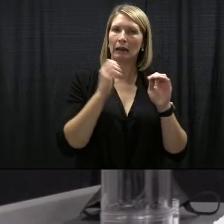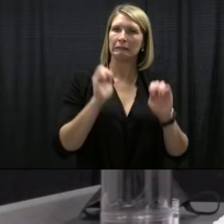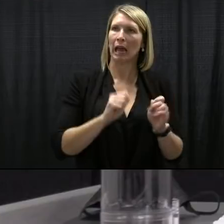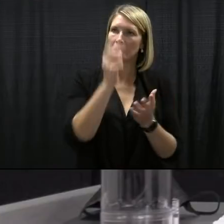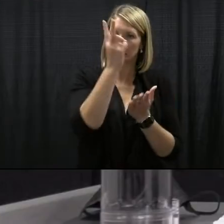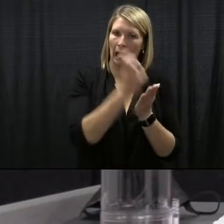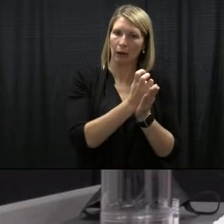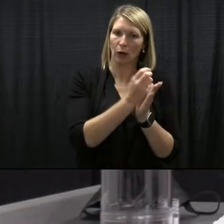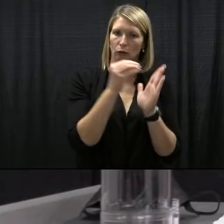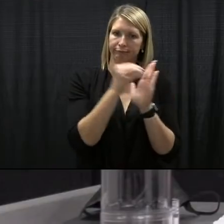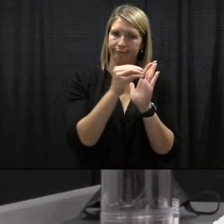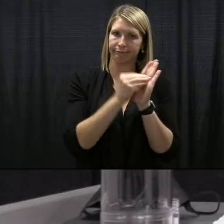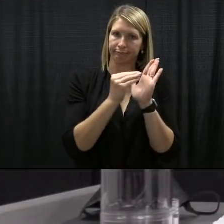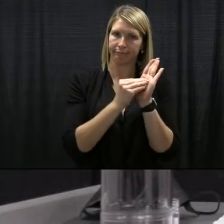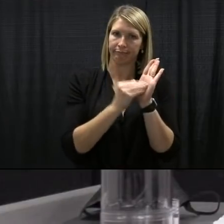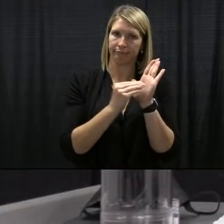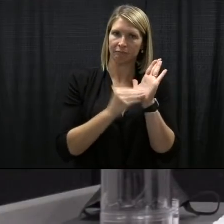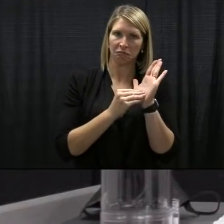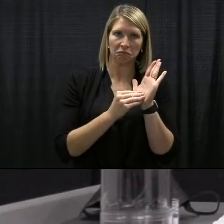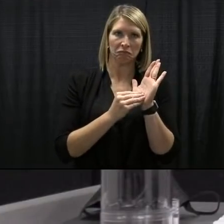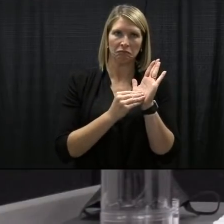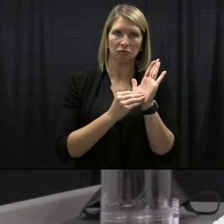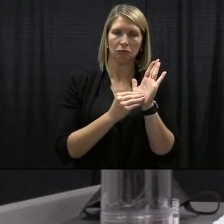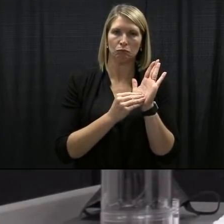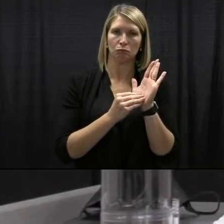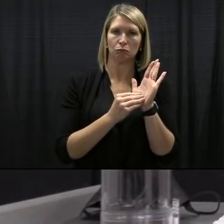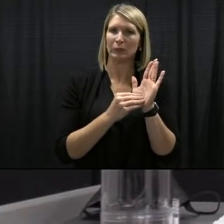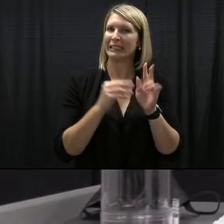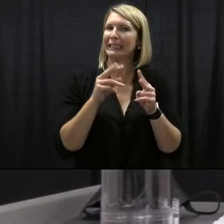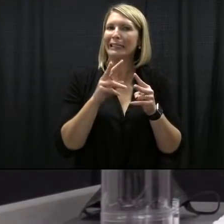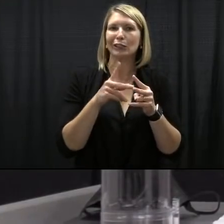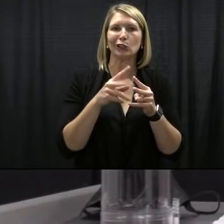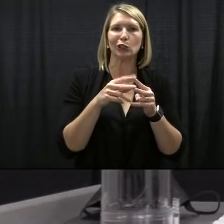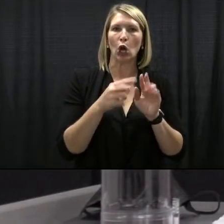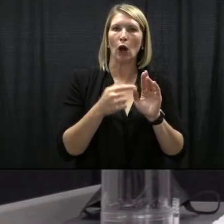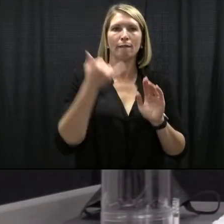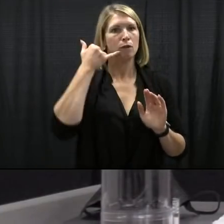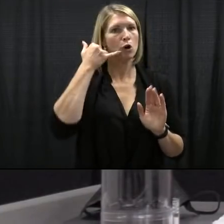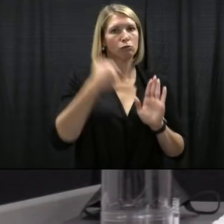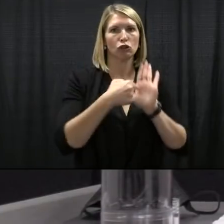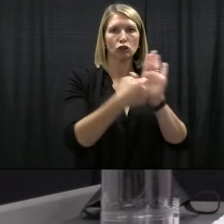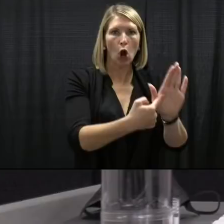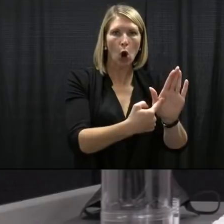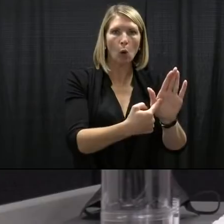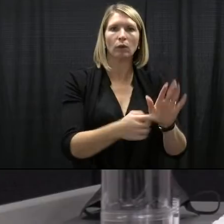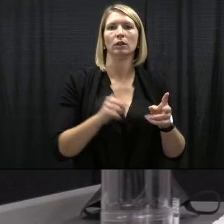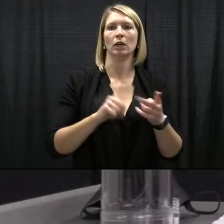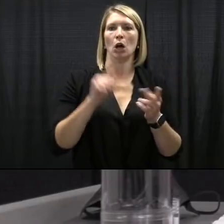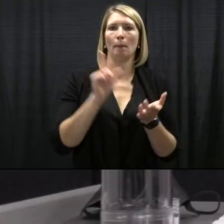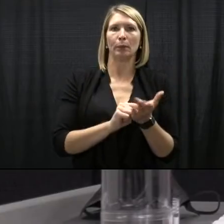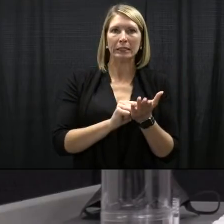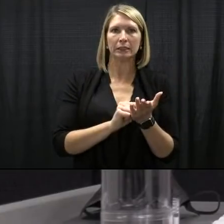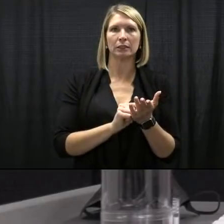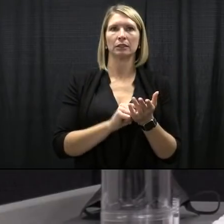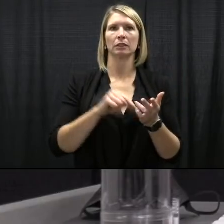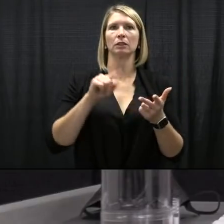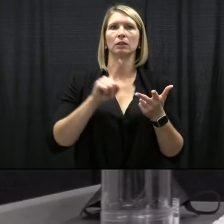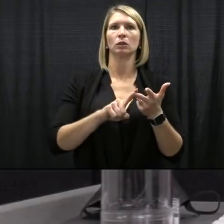You'll be able to print your code or you show it on your phone. Or if you don't have access to a printer, we will